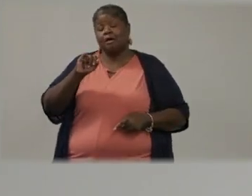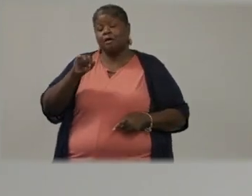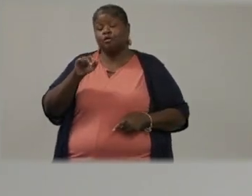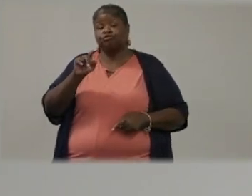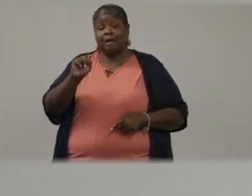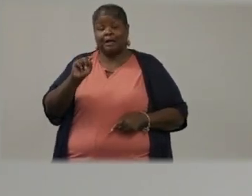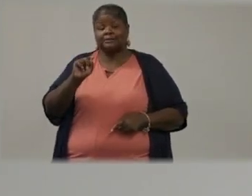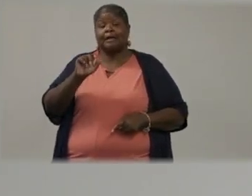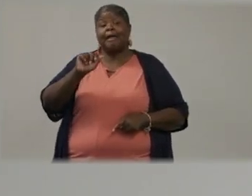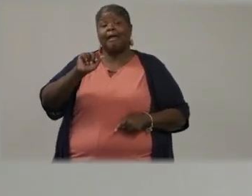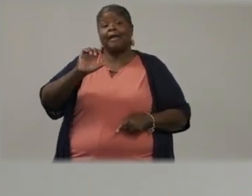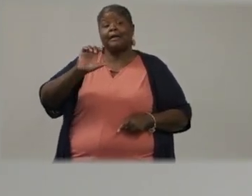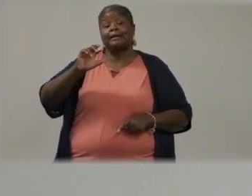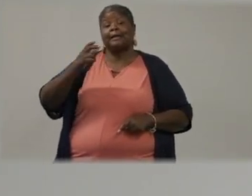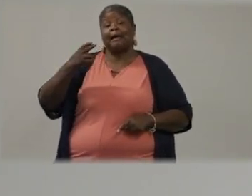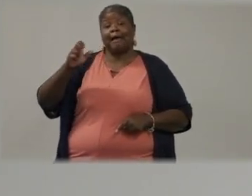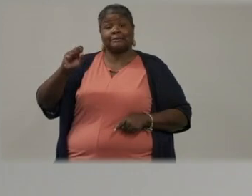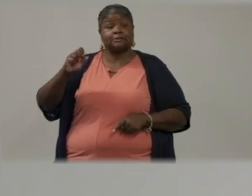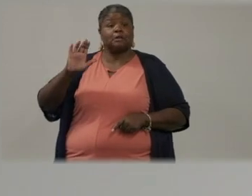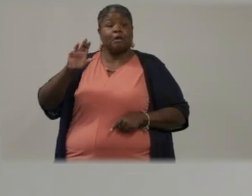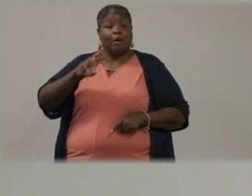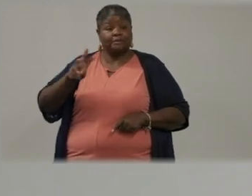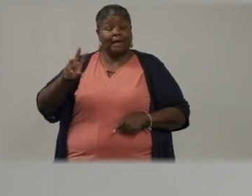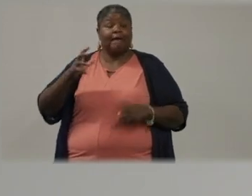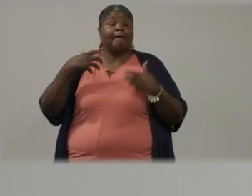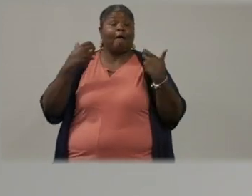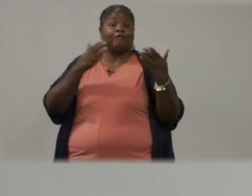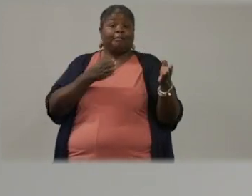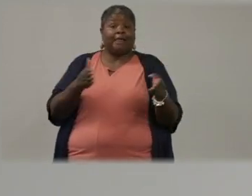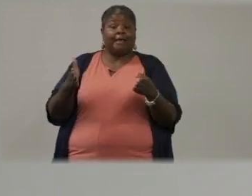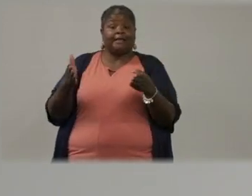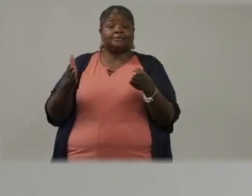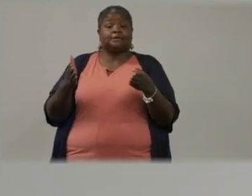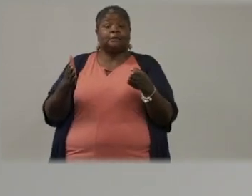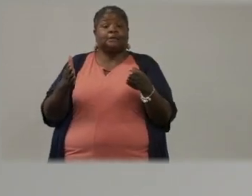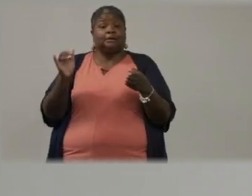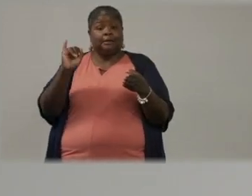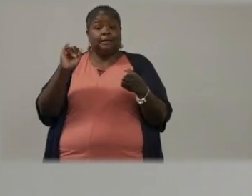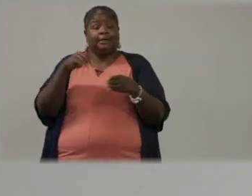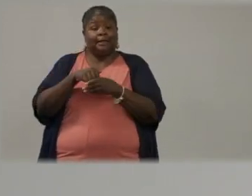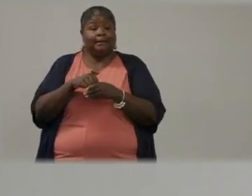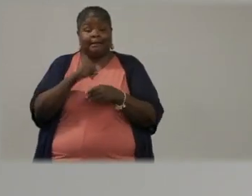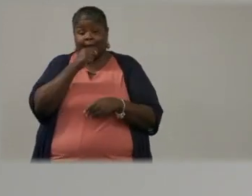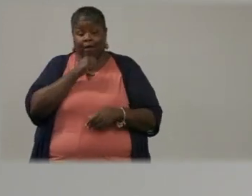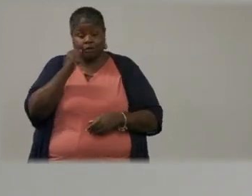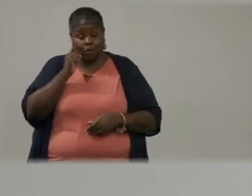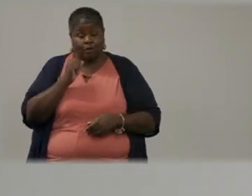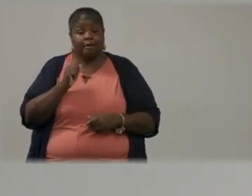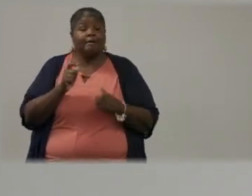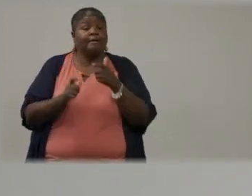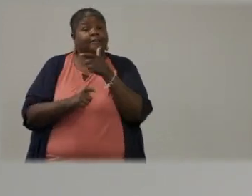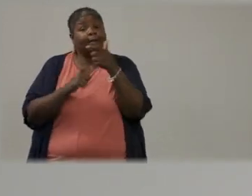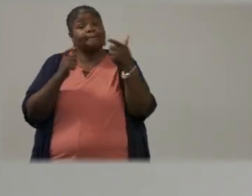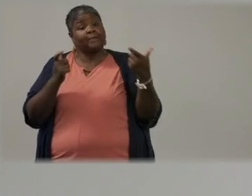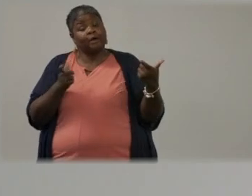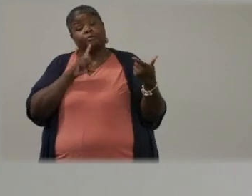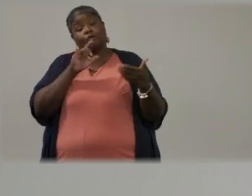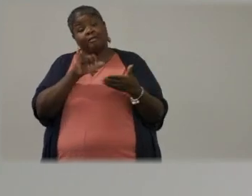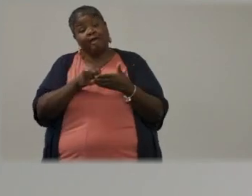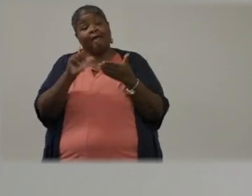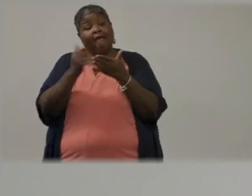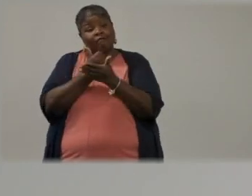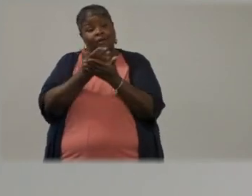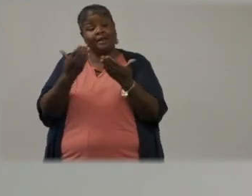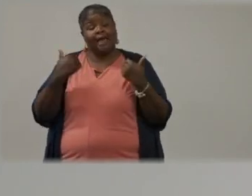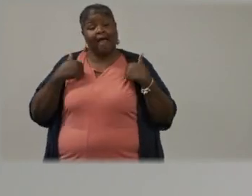does Access on their website, as does any of the health plans in the state of Arizona. They're really big on making sure that everyone has